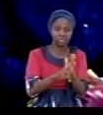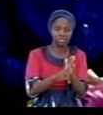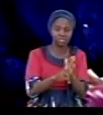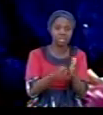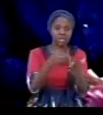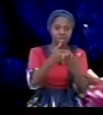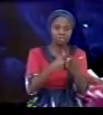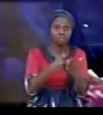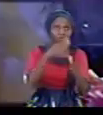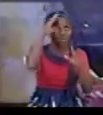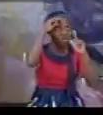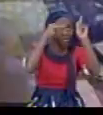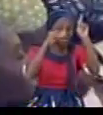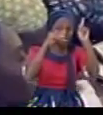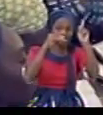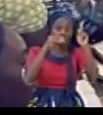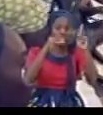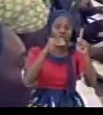How long?